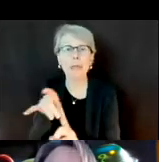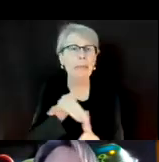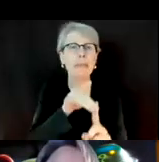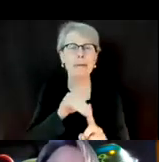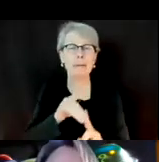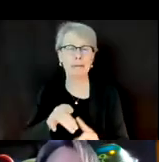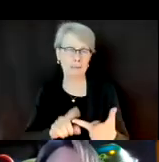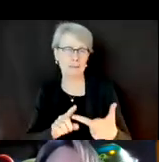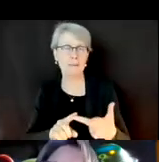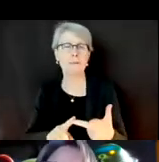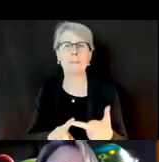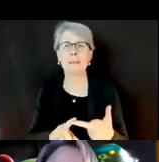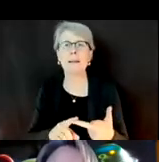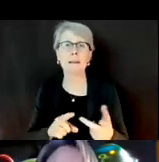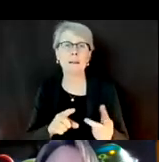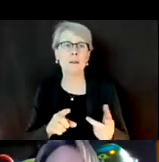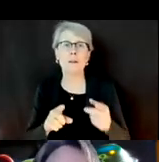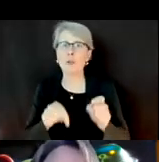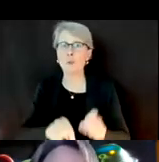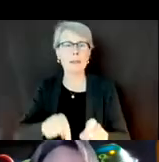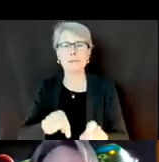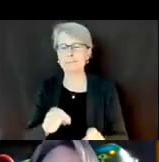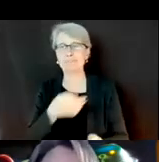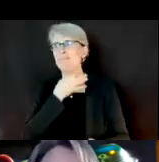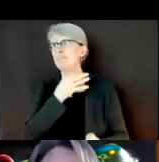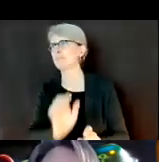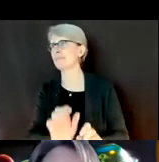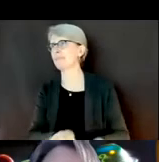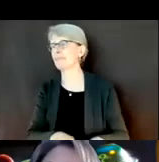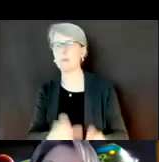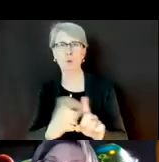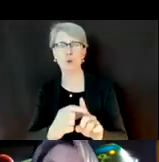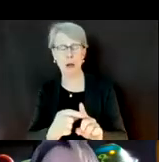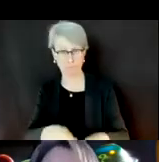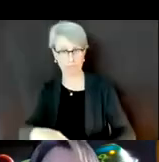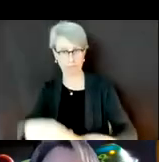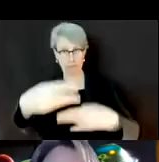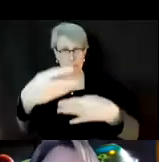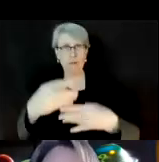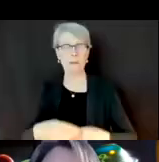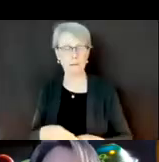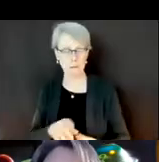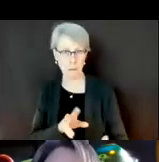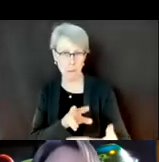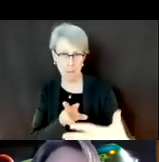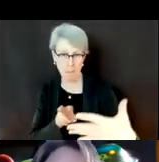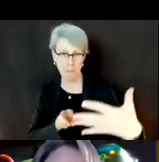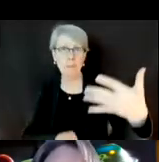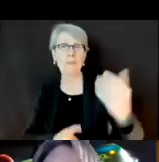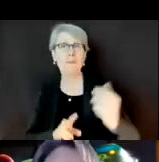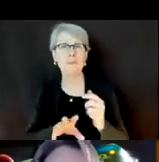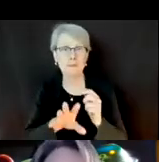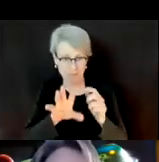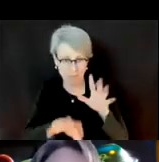and receive an answer into what we were looking. And that really breaks down to very relevant moments of discovery, and really